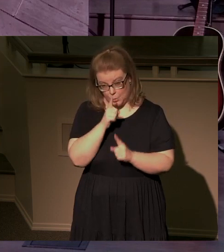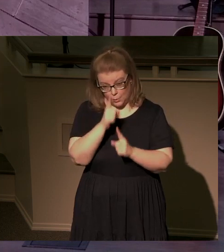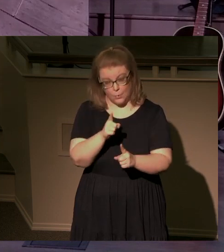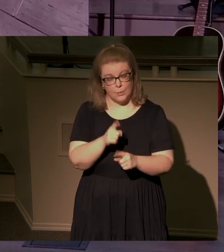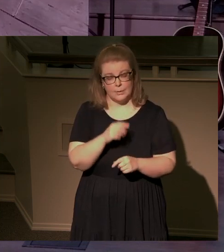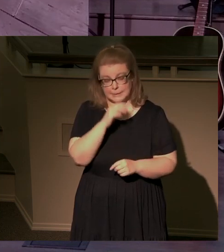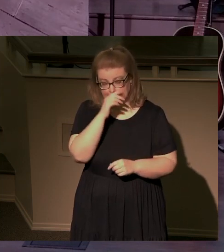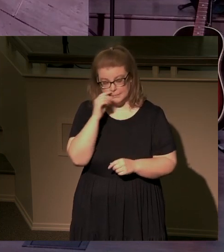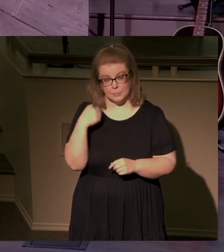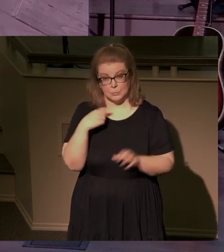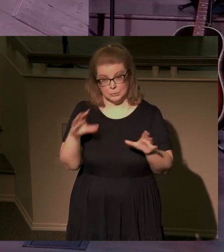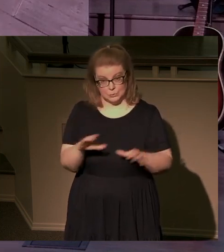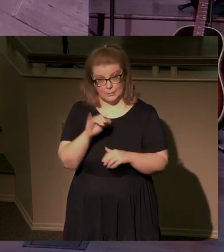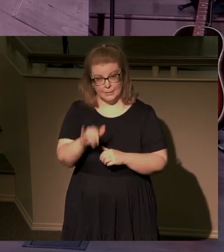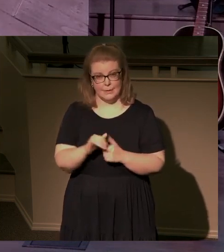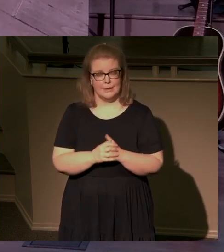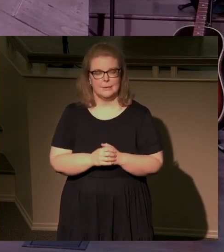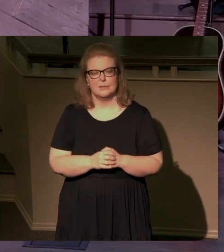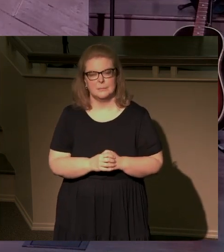when we do that,